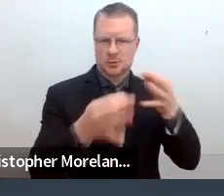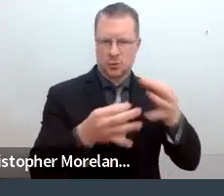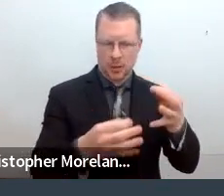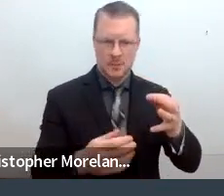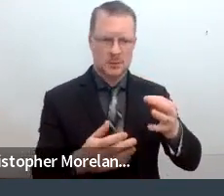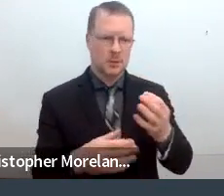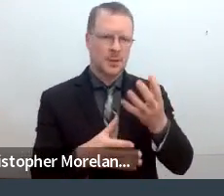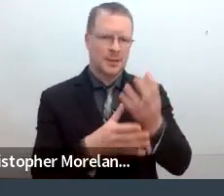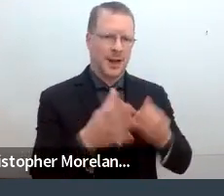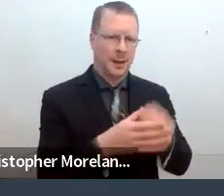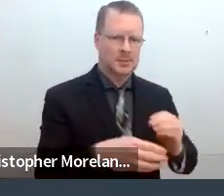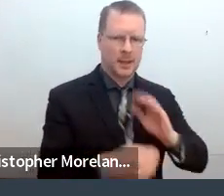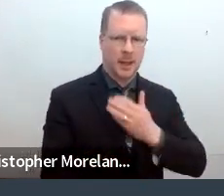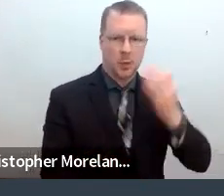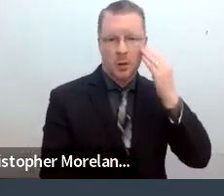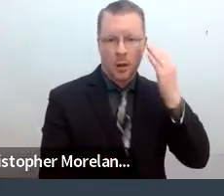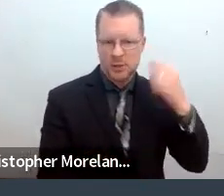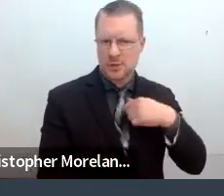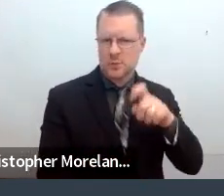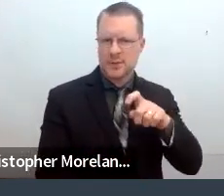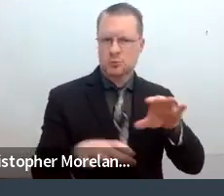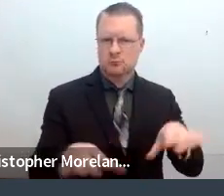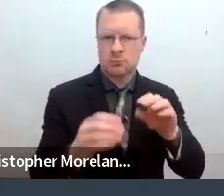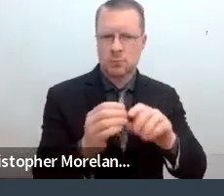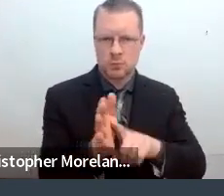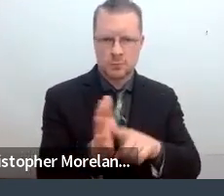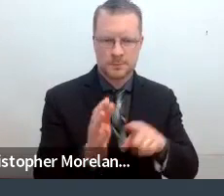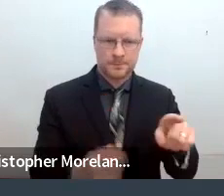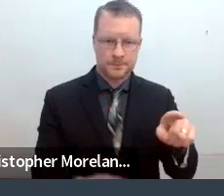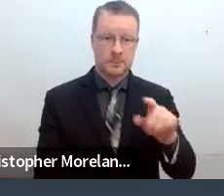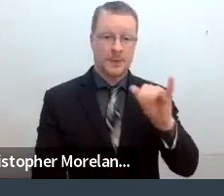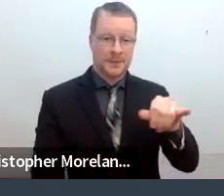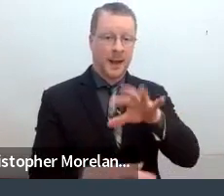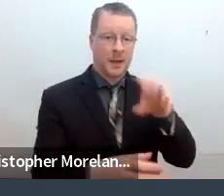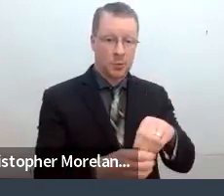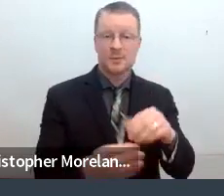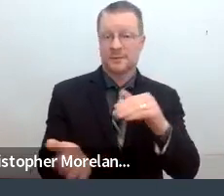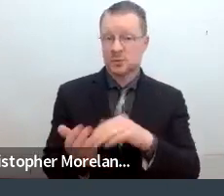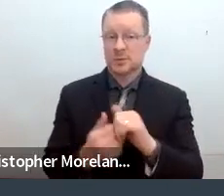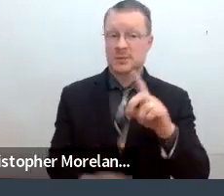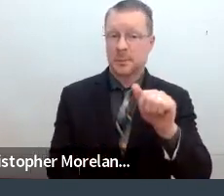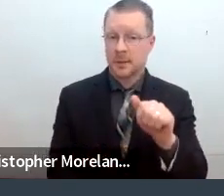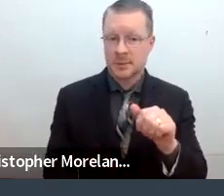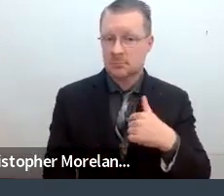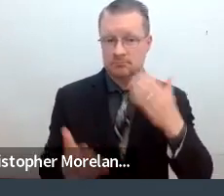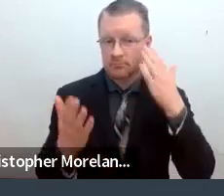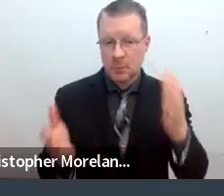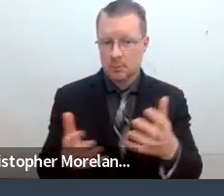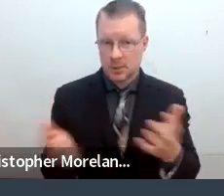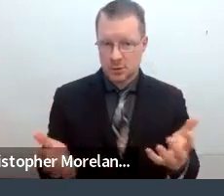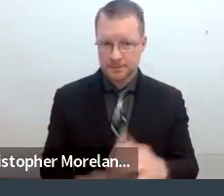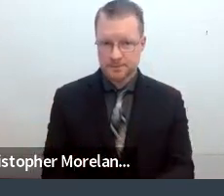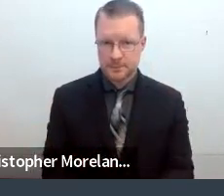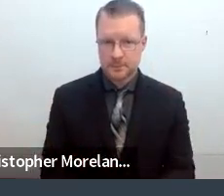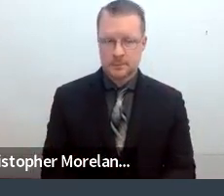the end of the presentation, he described gaps in our knowledge that required more research. And one